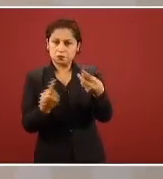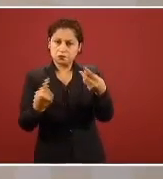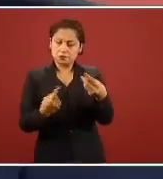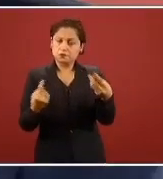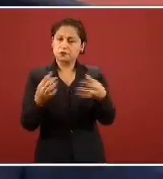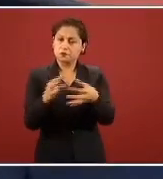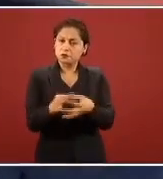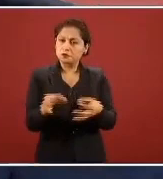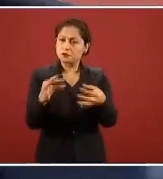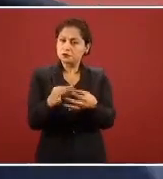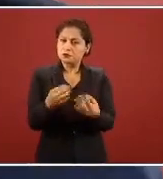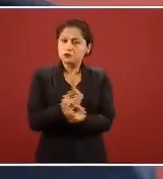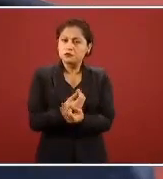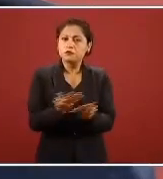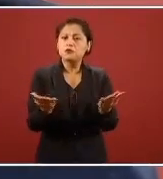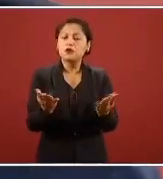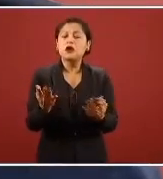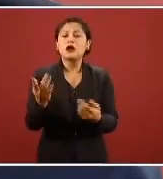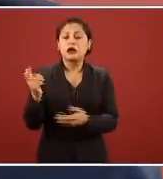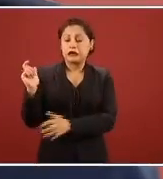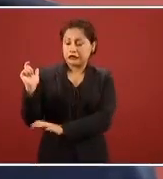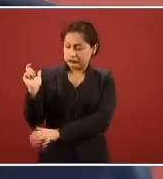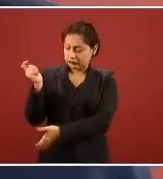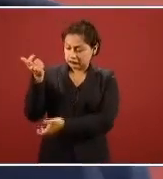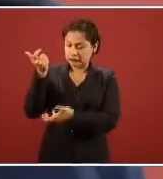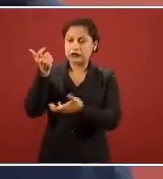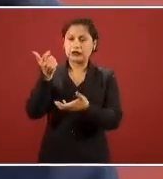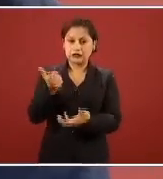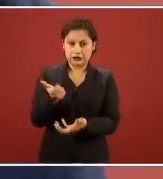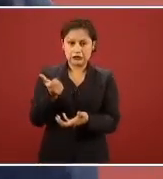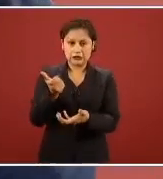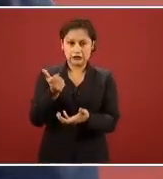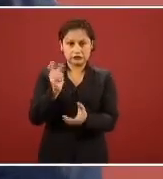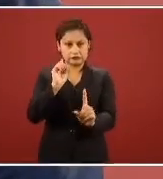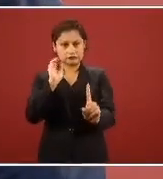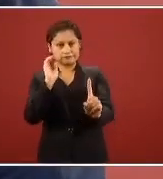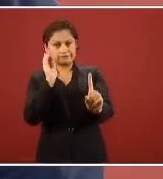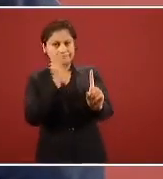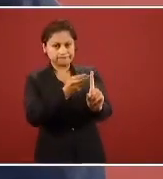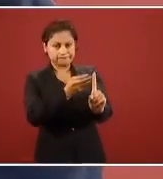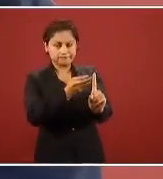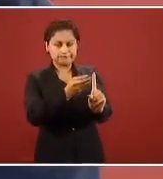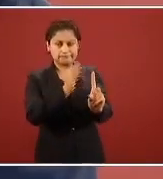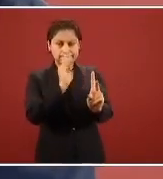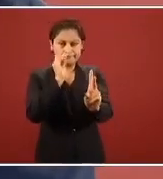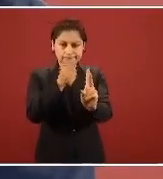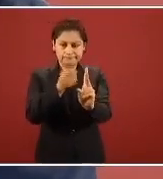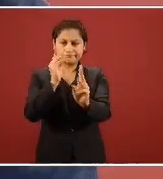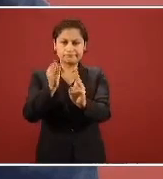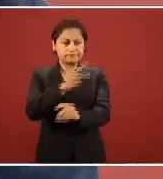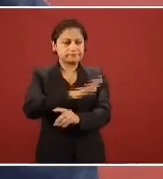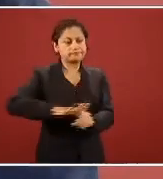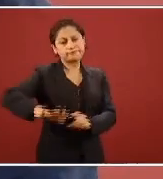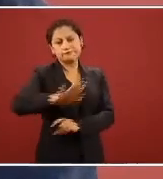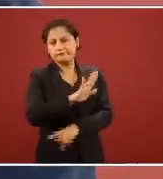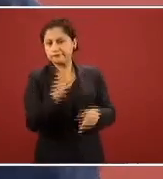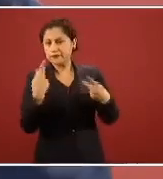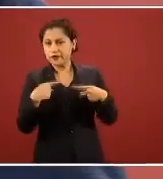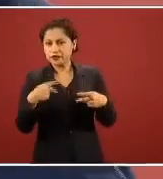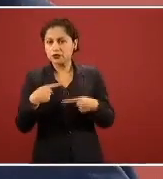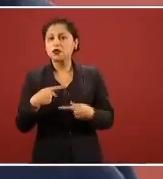hay recursos that there are resources que se destinan a la that mayoría are de la destined gente to the majority of the people